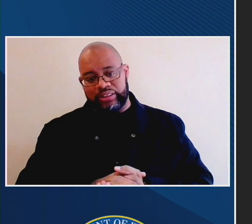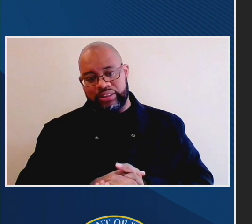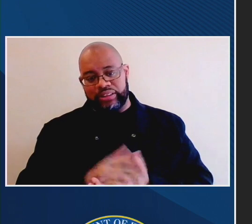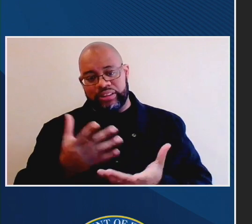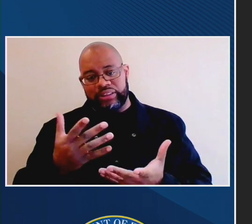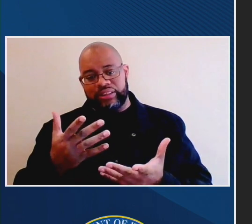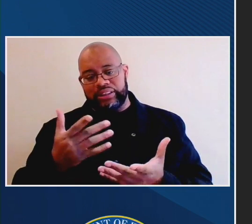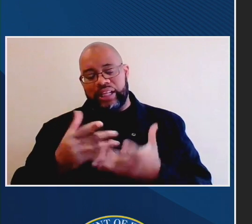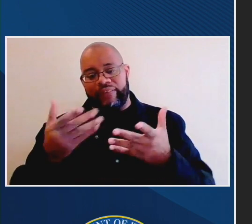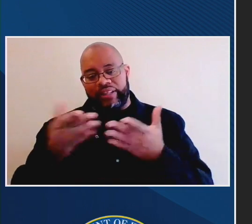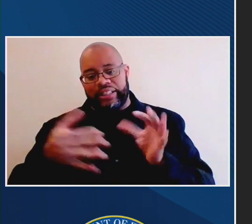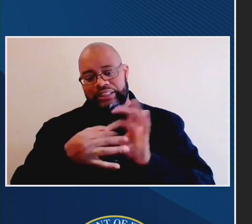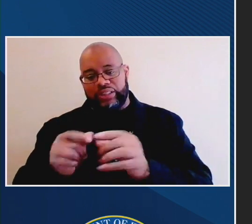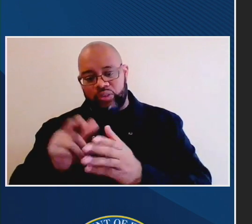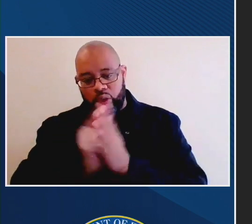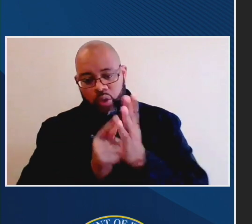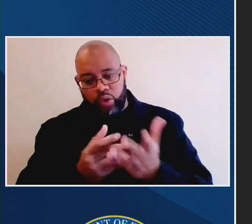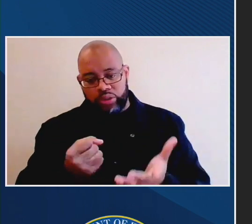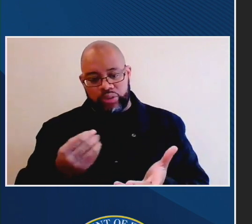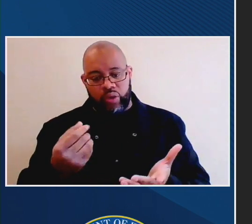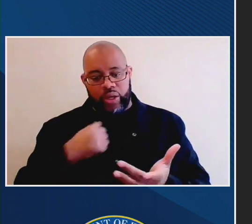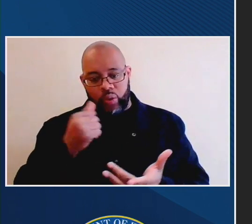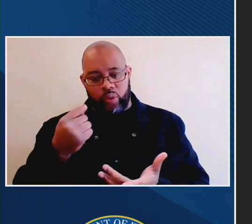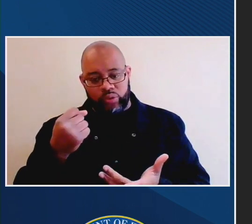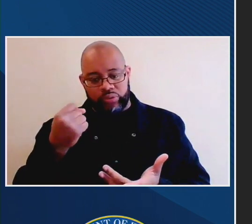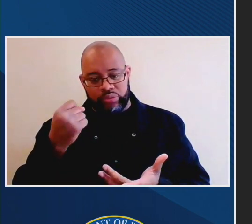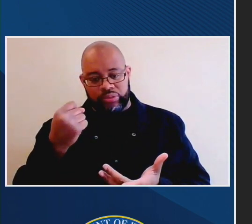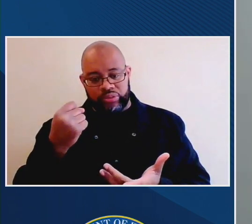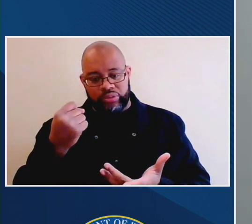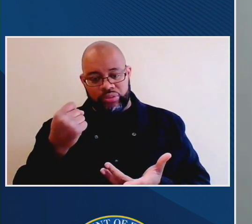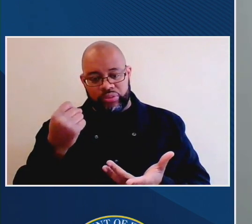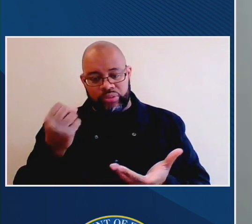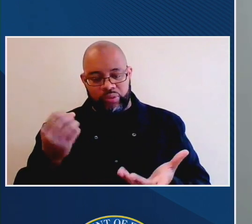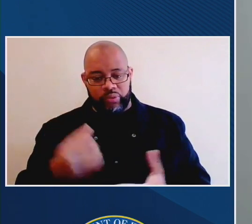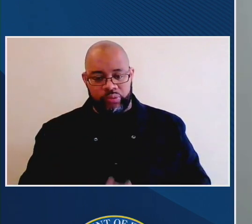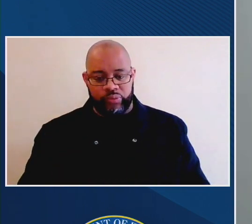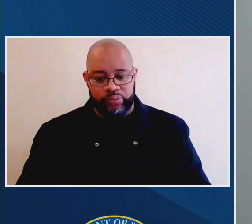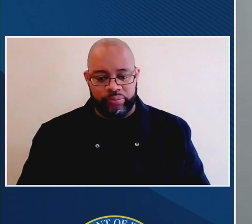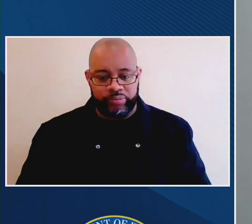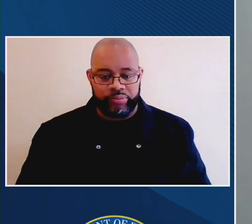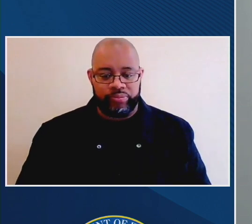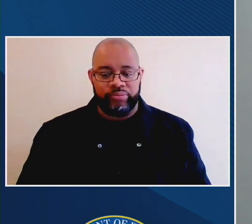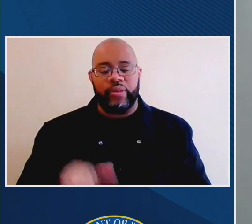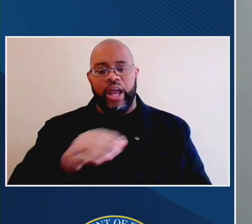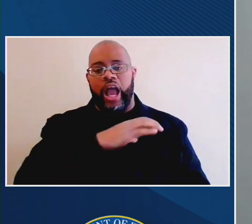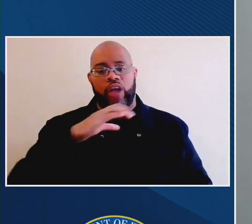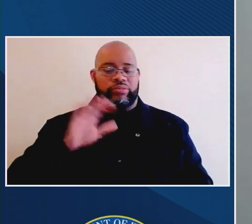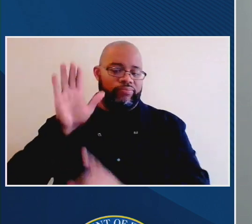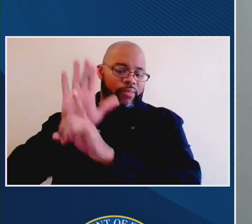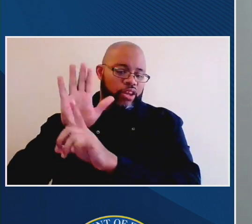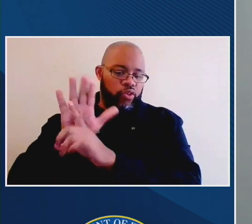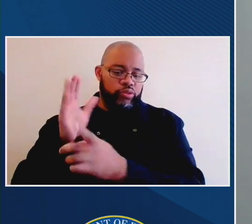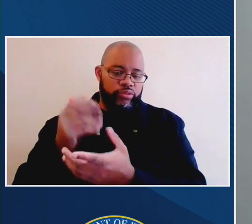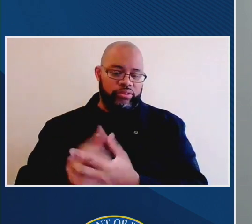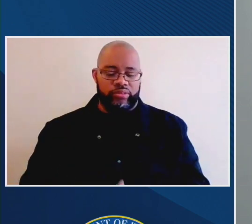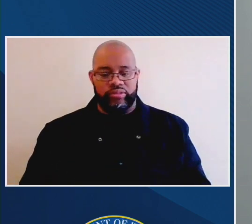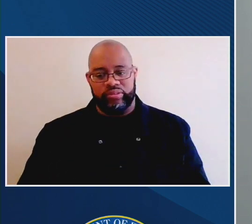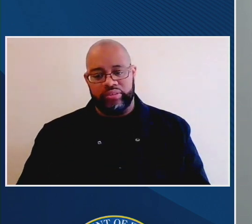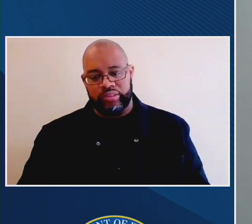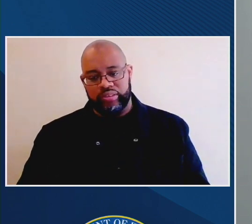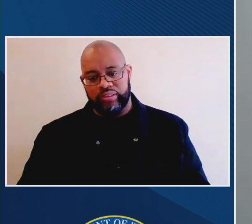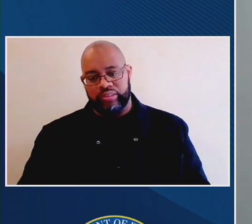Okay, so just as a process check, we've gone through the entire issue paper. Everyone has had an